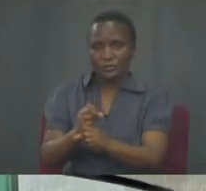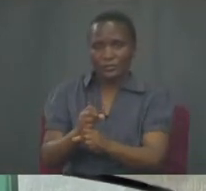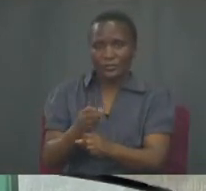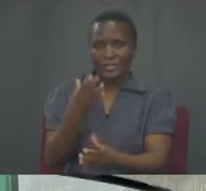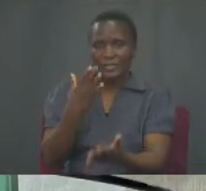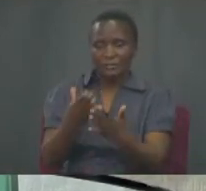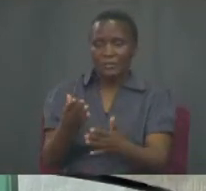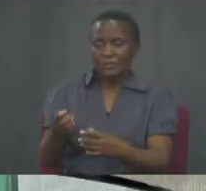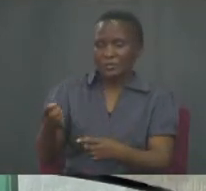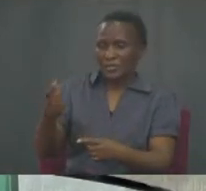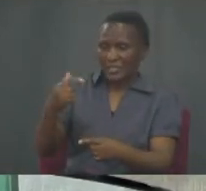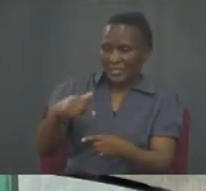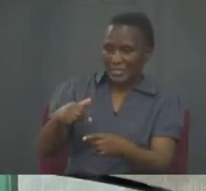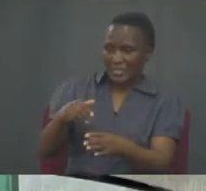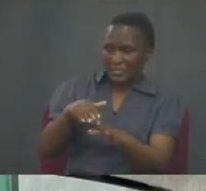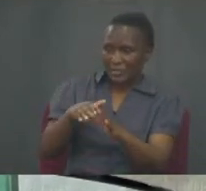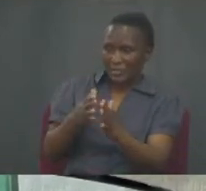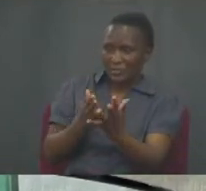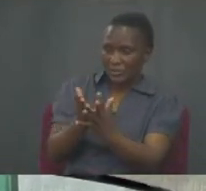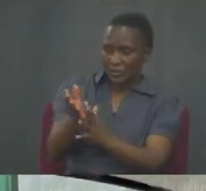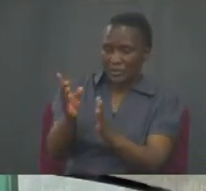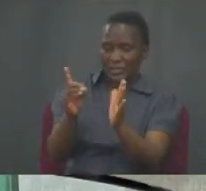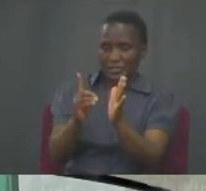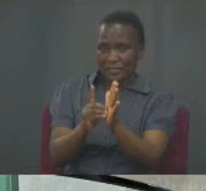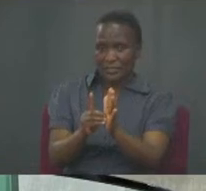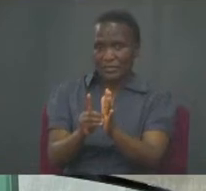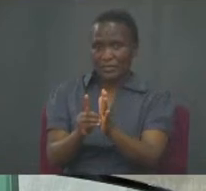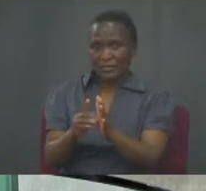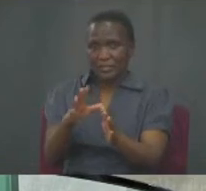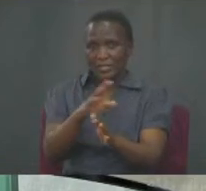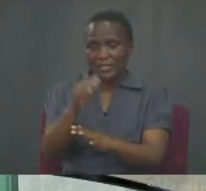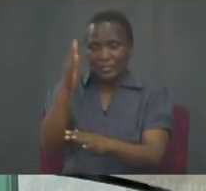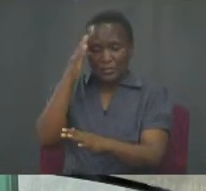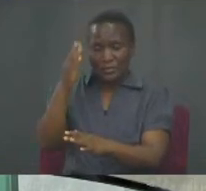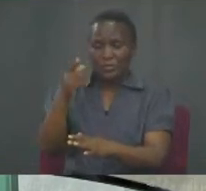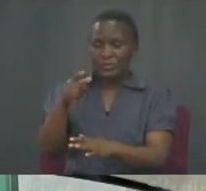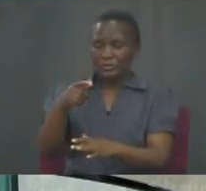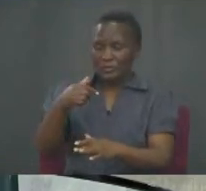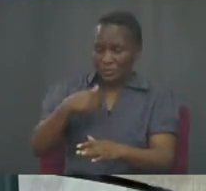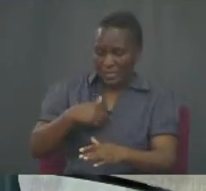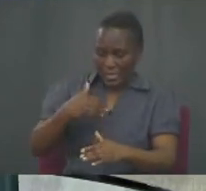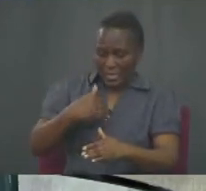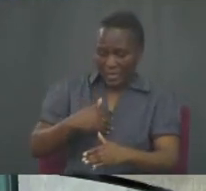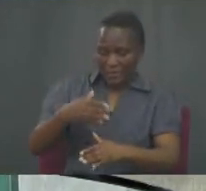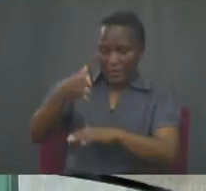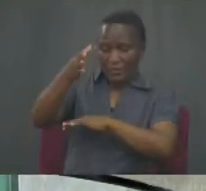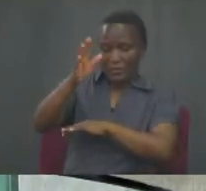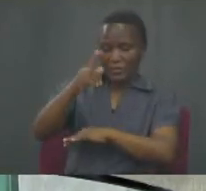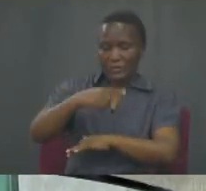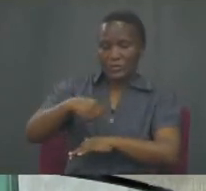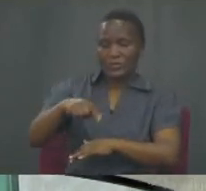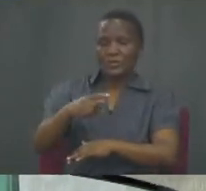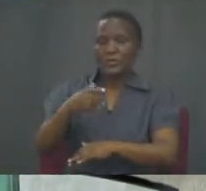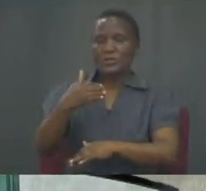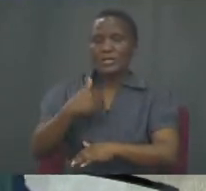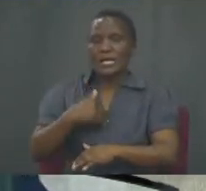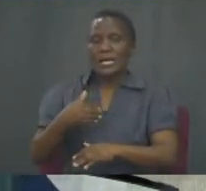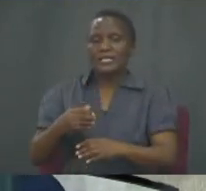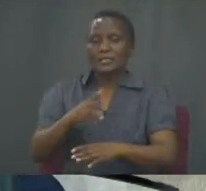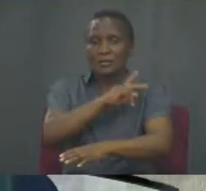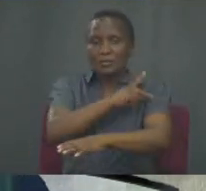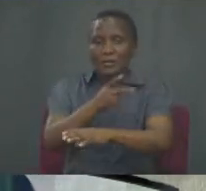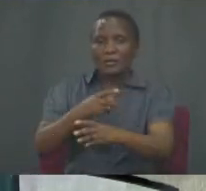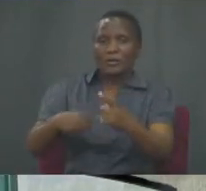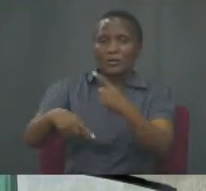high, knowing that I have a God who has power over iron chariots. Judges chapter 4, verse